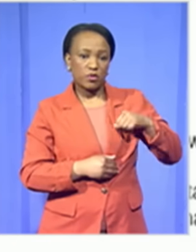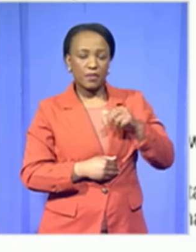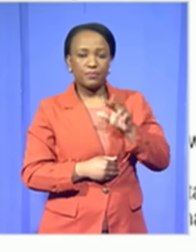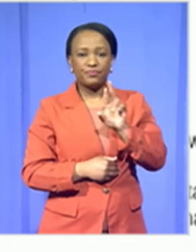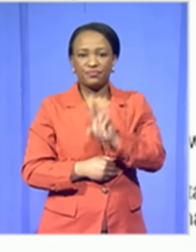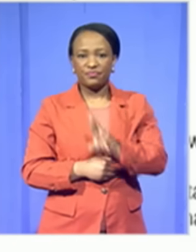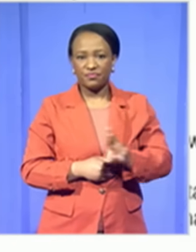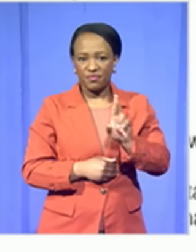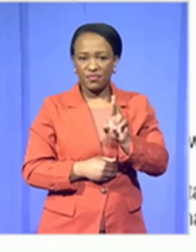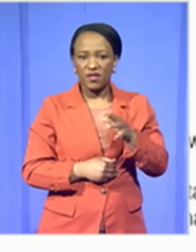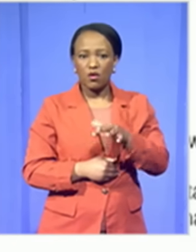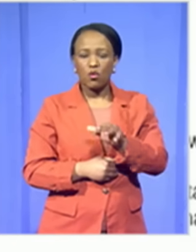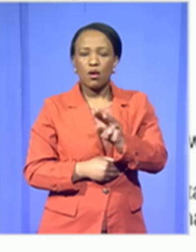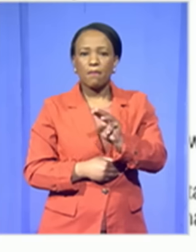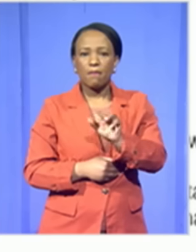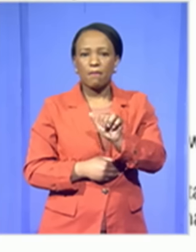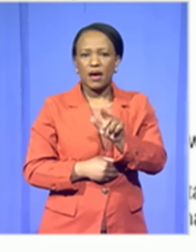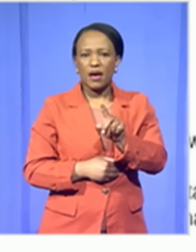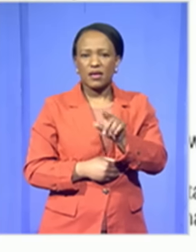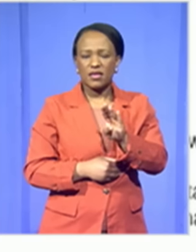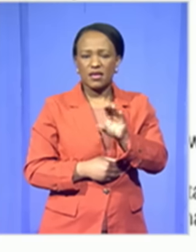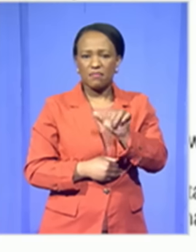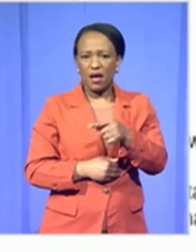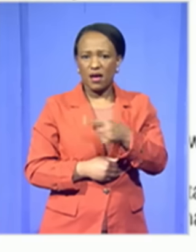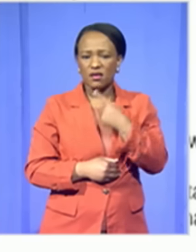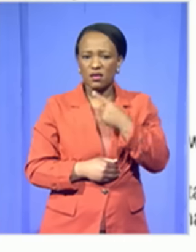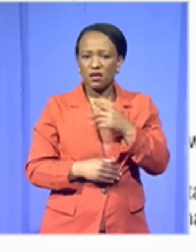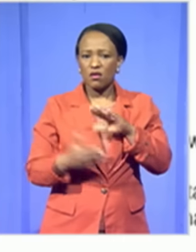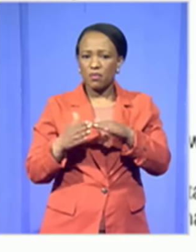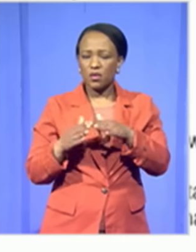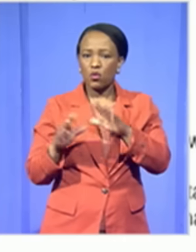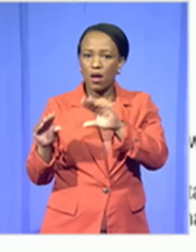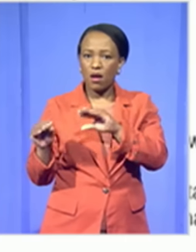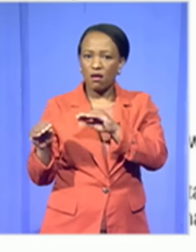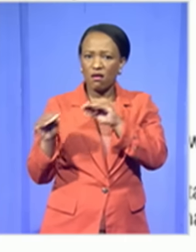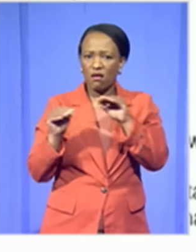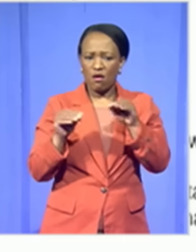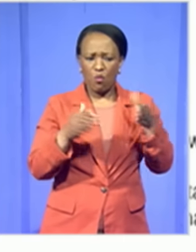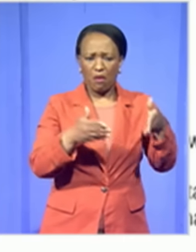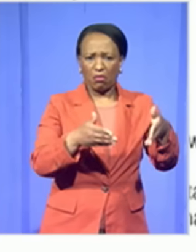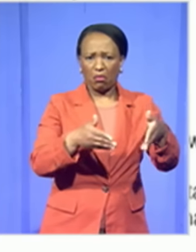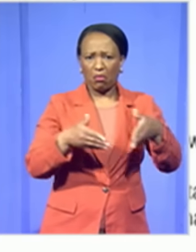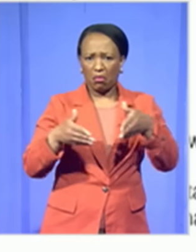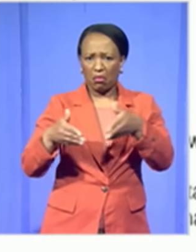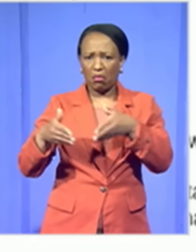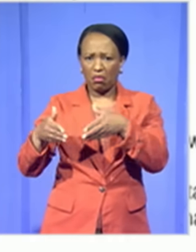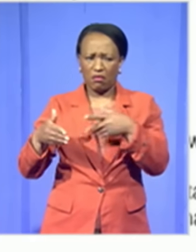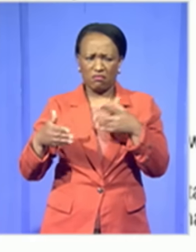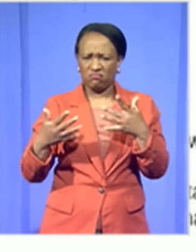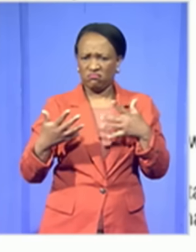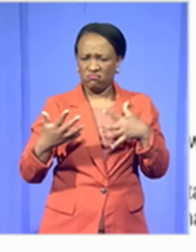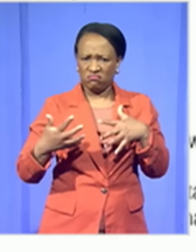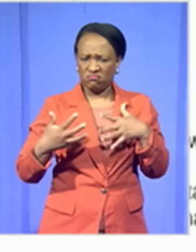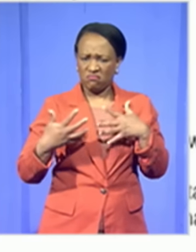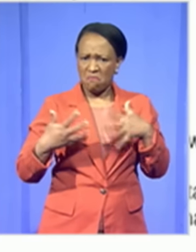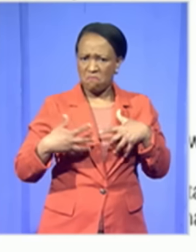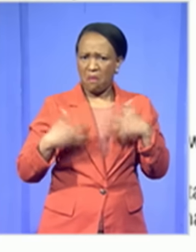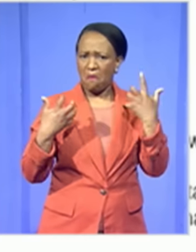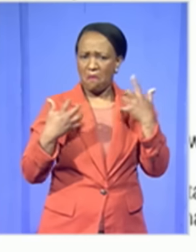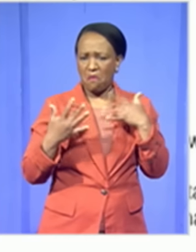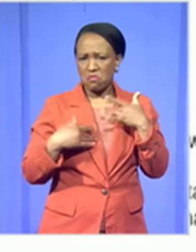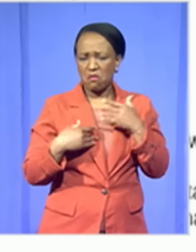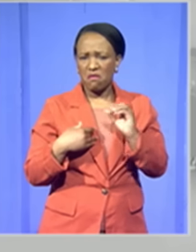Rustenburg o dirile madiba a re baagi ba begetswe ka nako ya go fudusiwa ga mabitla le go tlaleletsa ka gore ba setse morago melao yotlhe